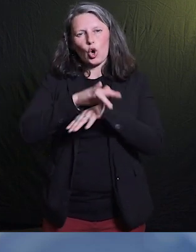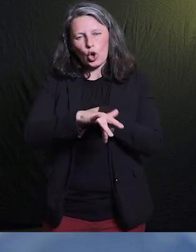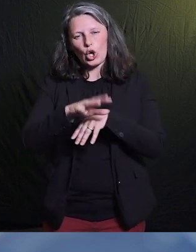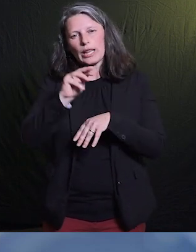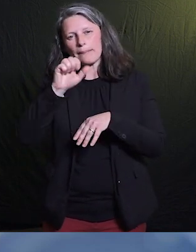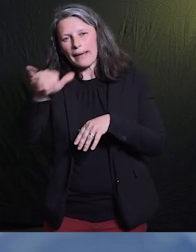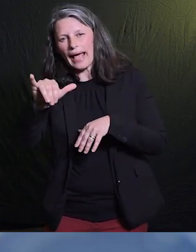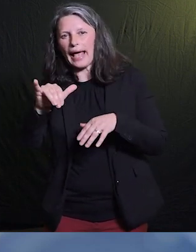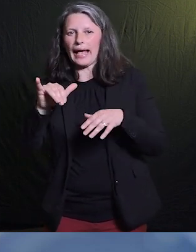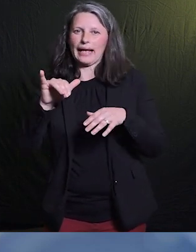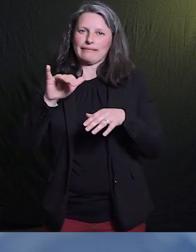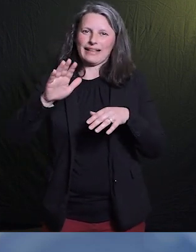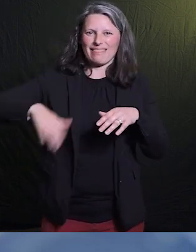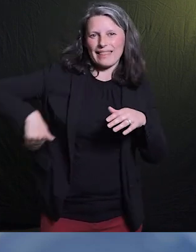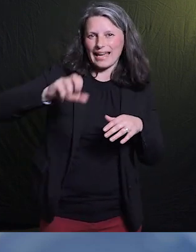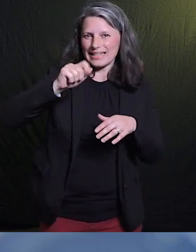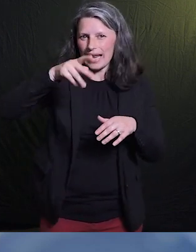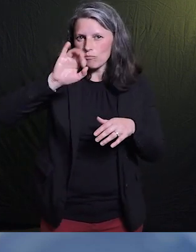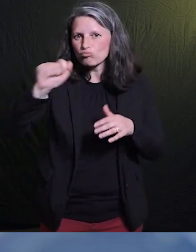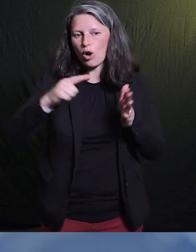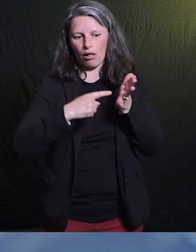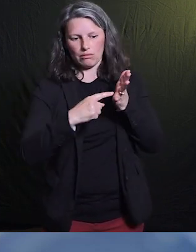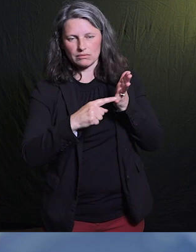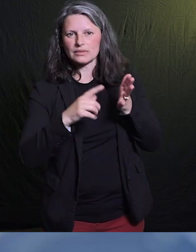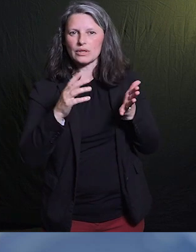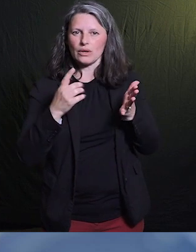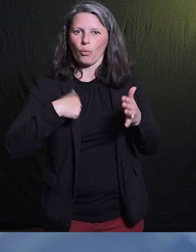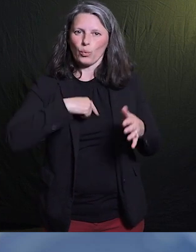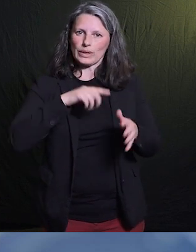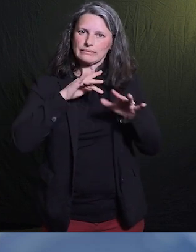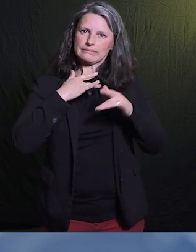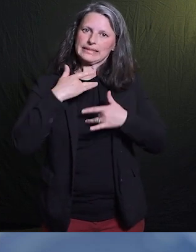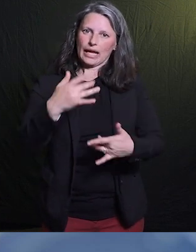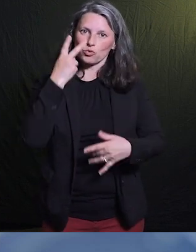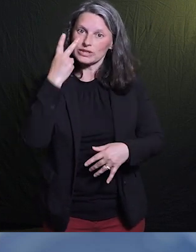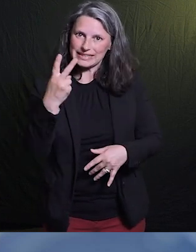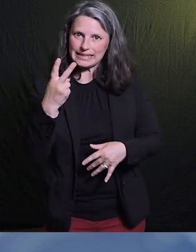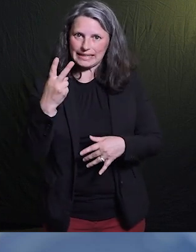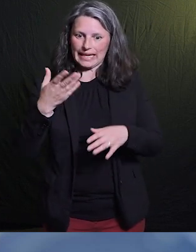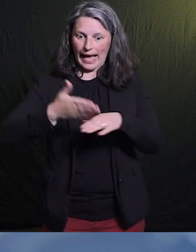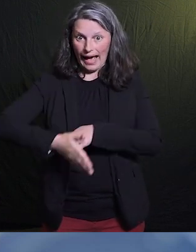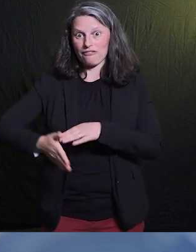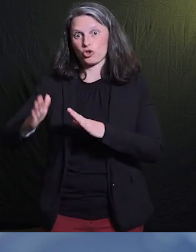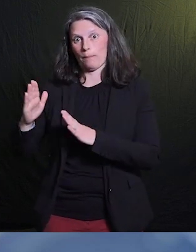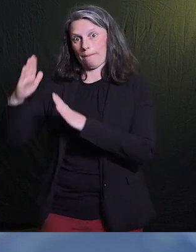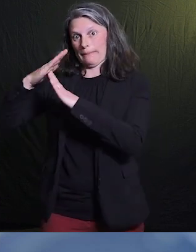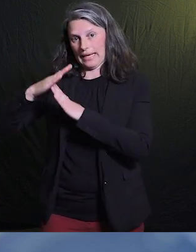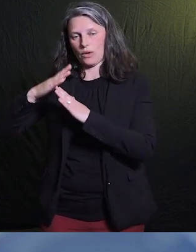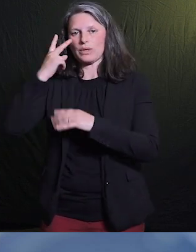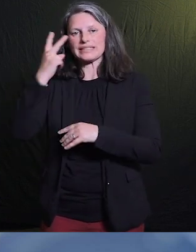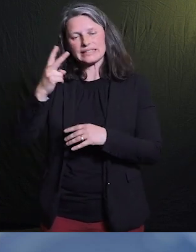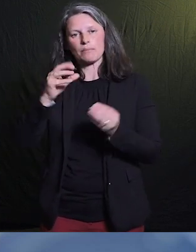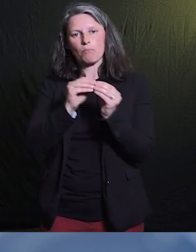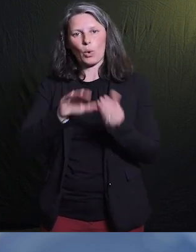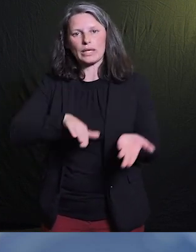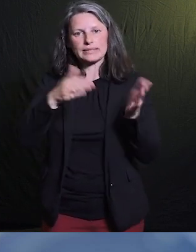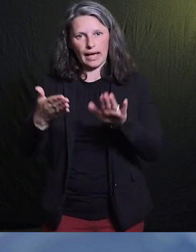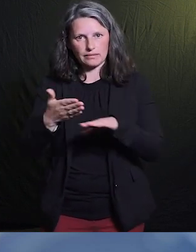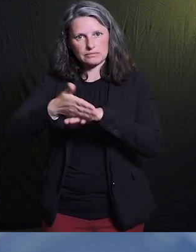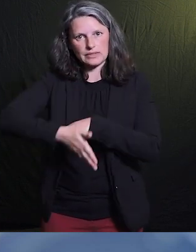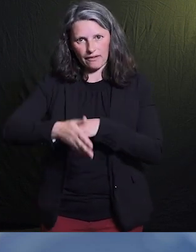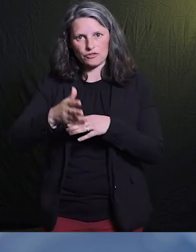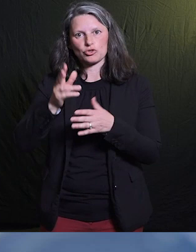April. It's not unusual. We're seeing for a peak in deaths to follow by 3 or 4 weeks the peak in